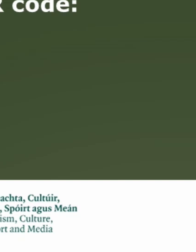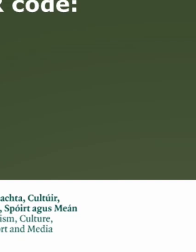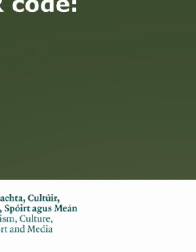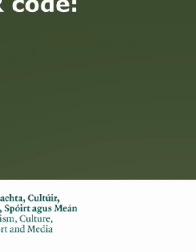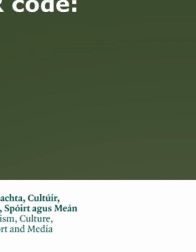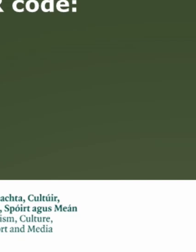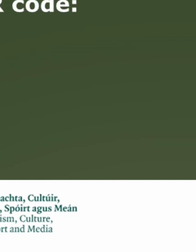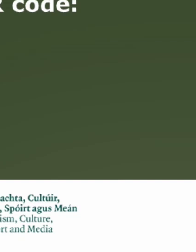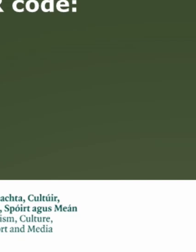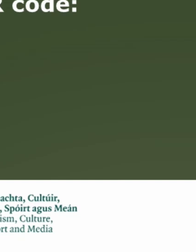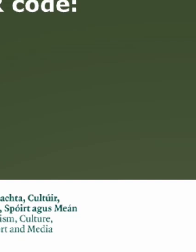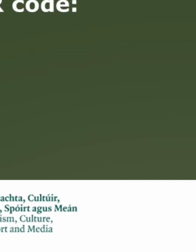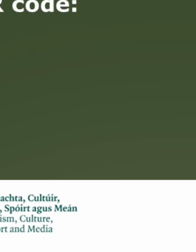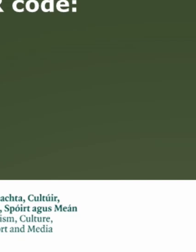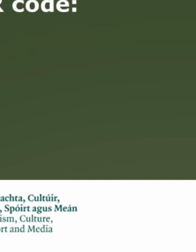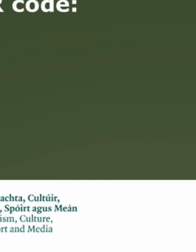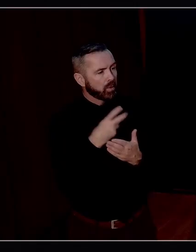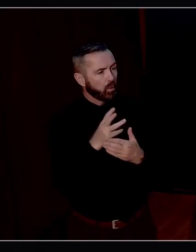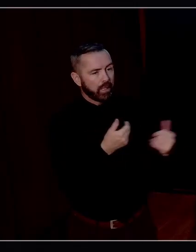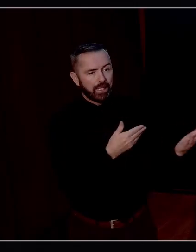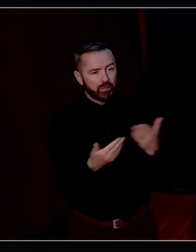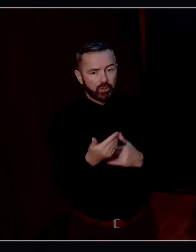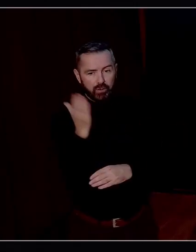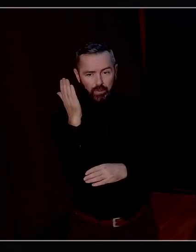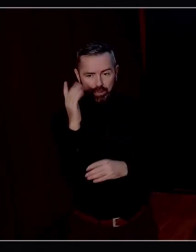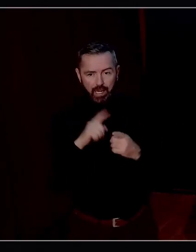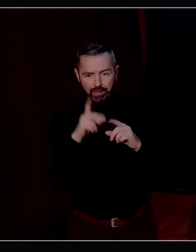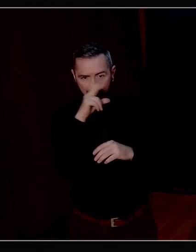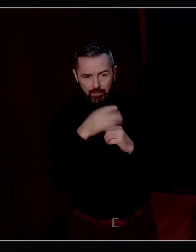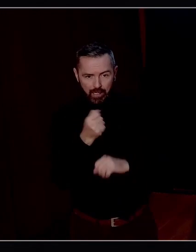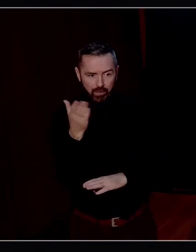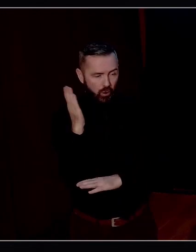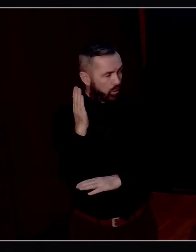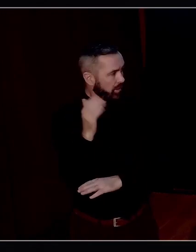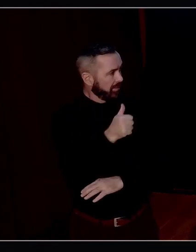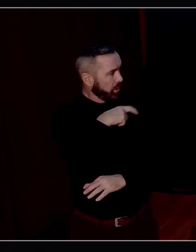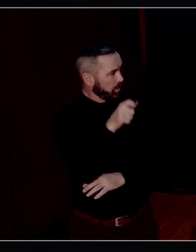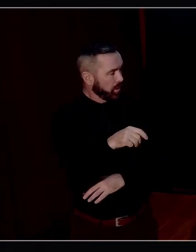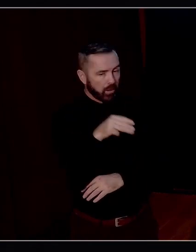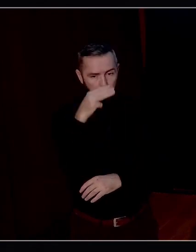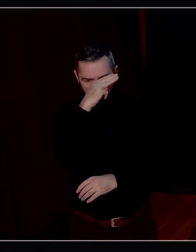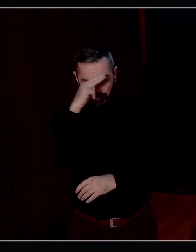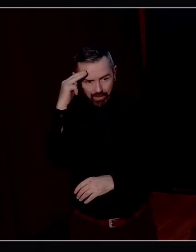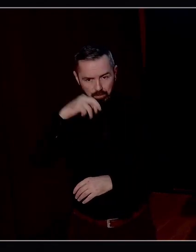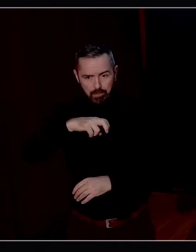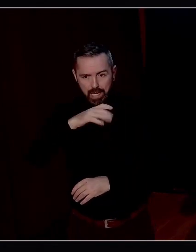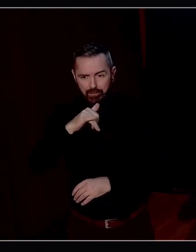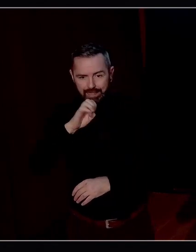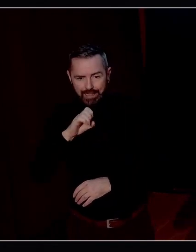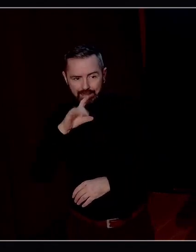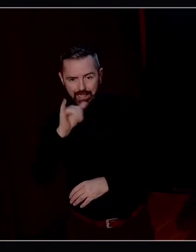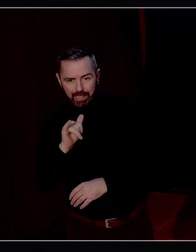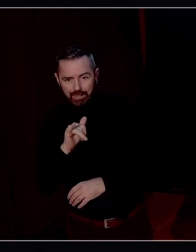want to take up too much time, so I'm just going to introduce the speakers and the names of their talks. Our first speaker of today is Professor Emeritus Mary E. Daly